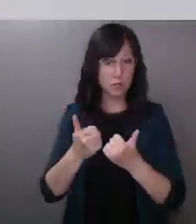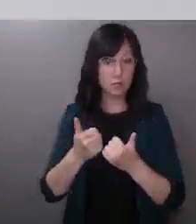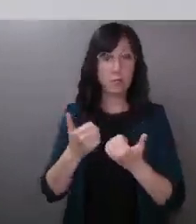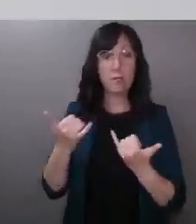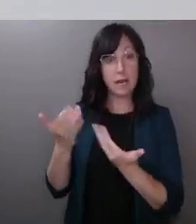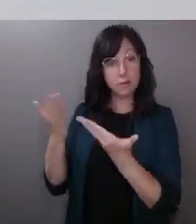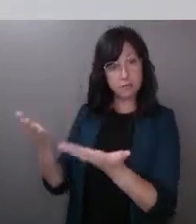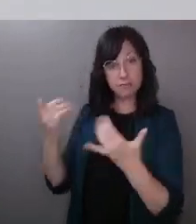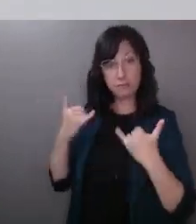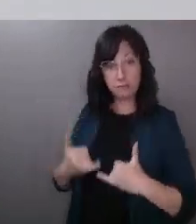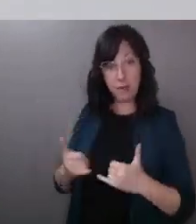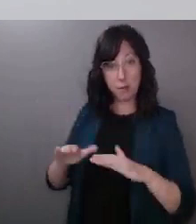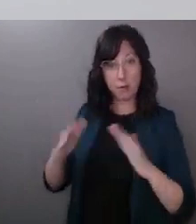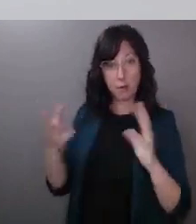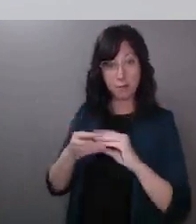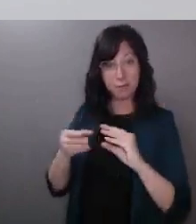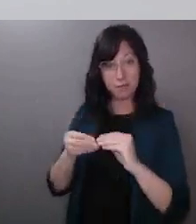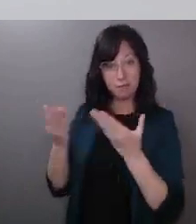to say a few words.